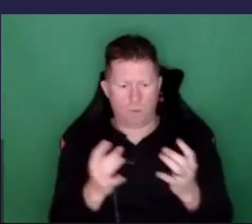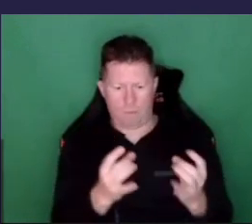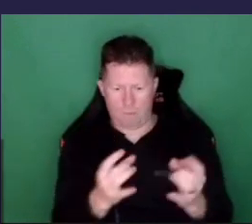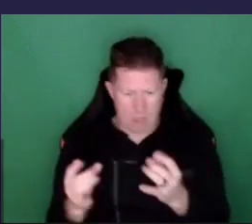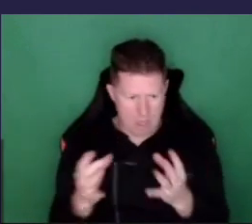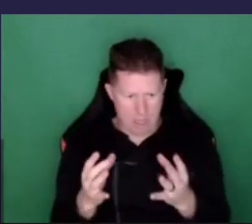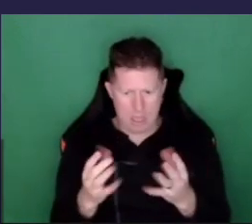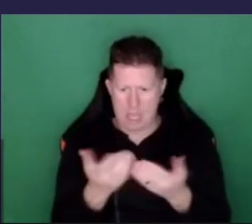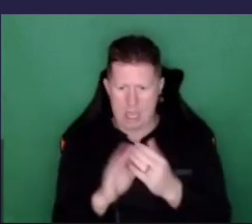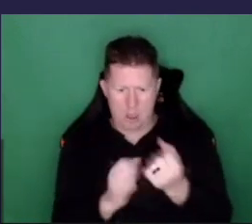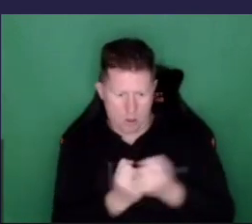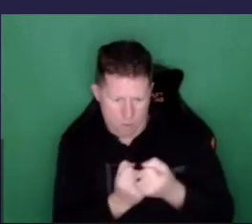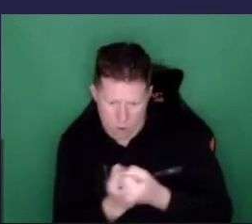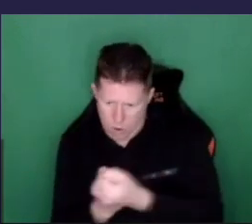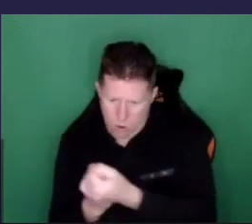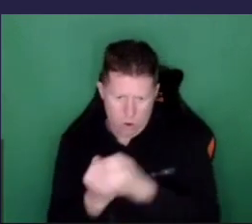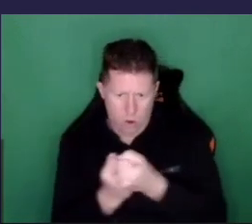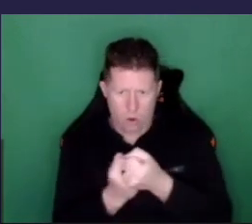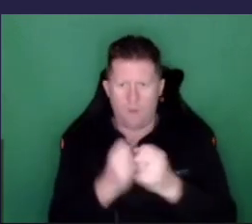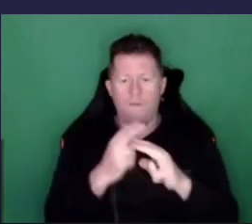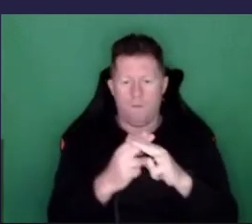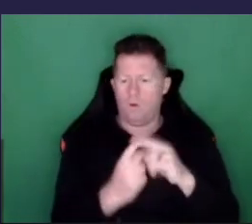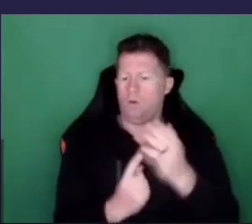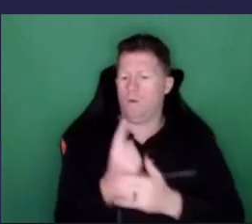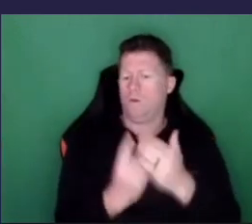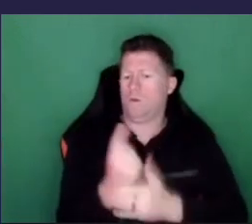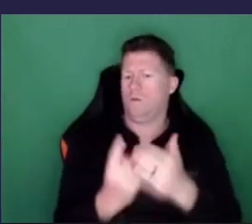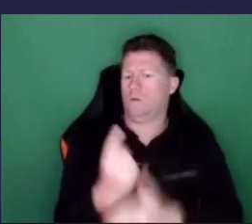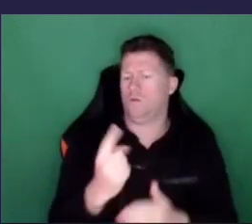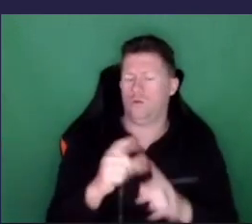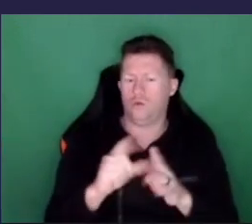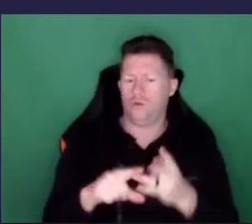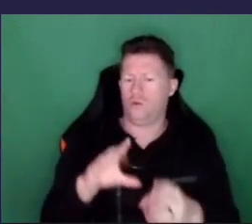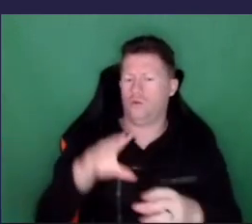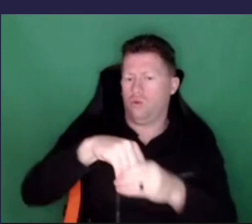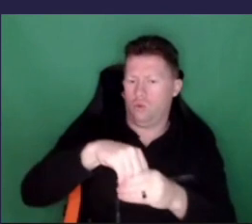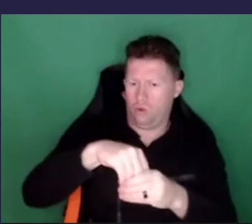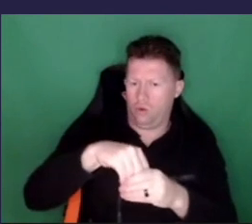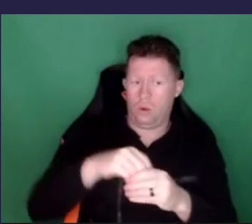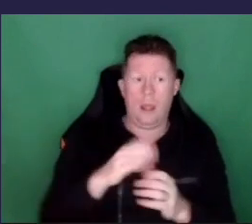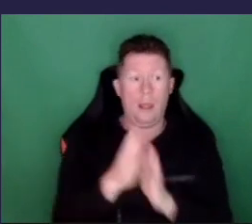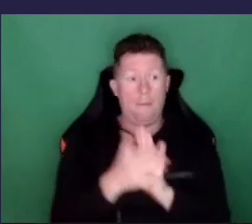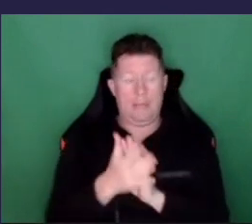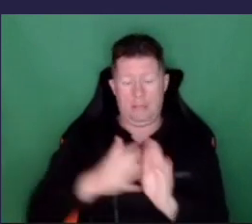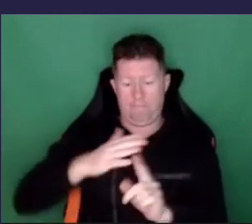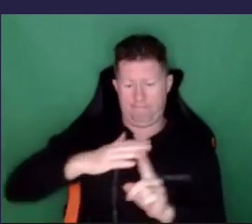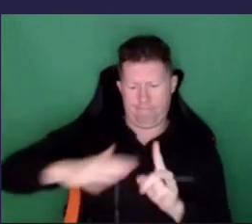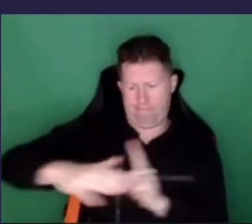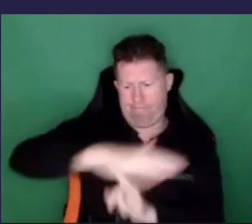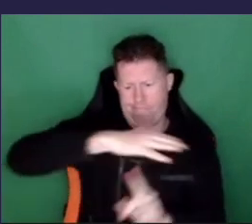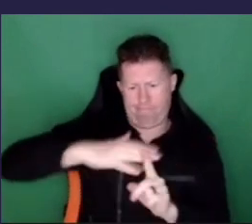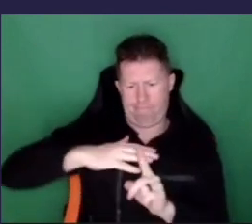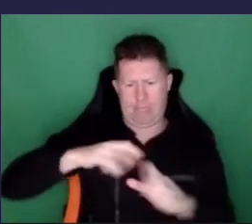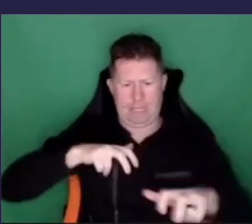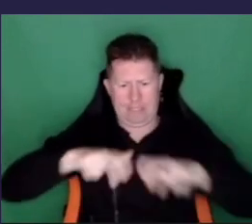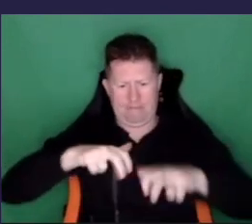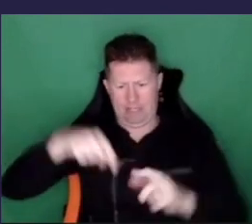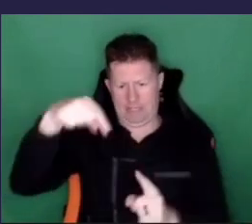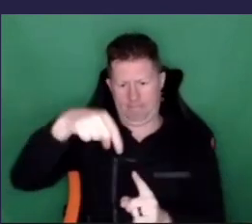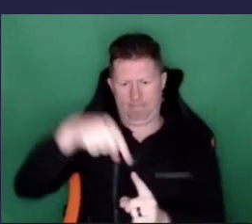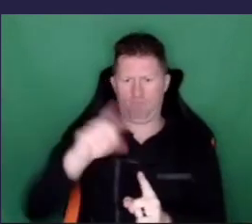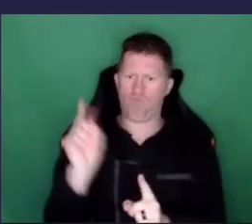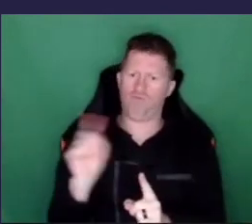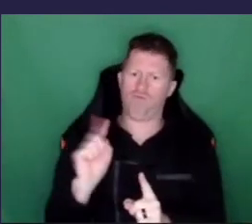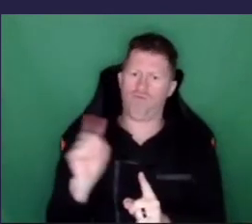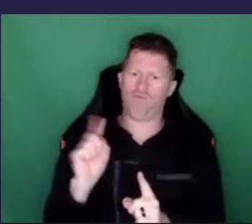take up these different opportunities. And so the first is to prepare for the setting and the activity. So back